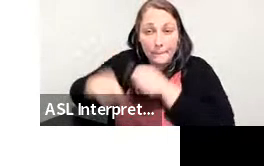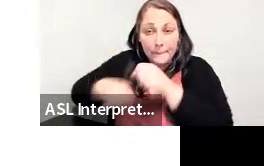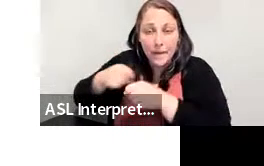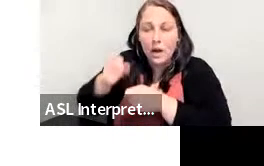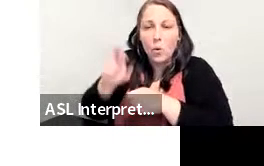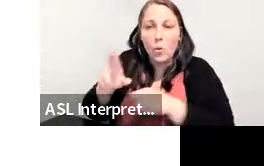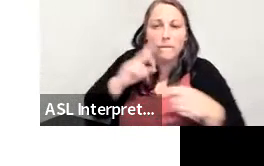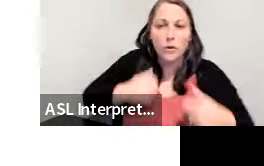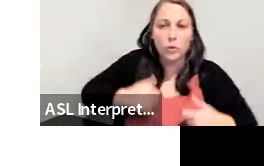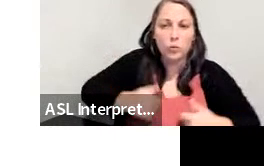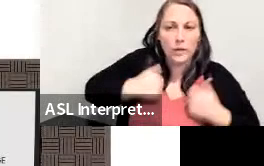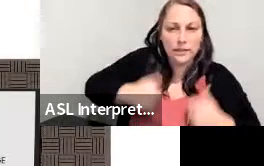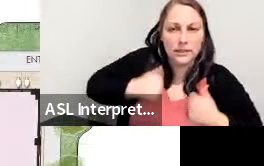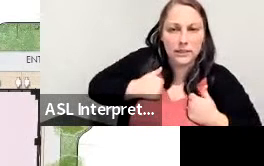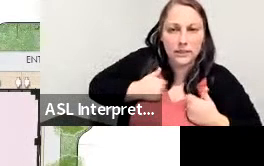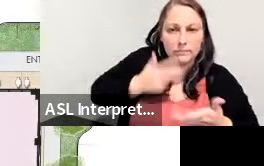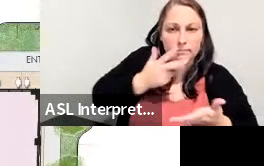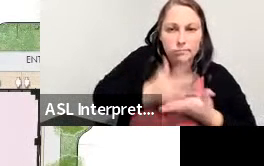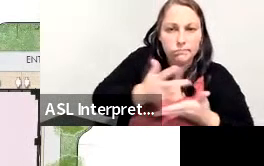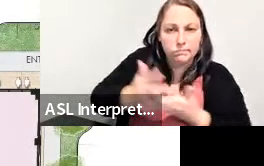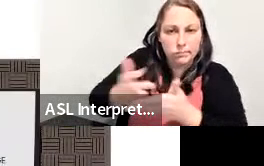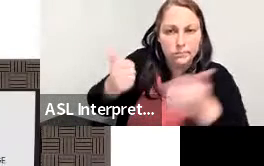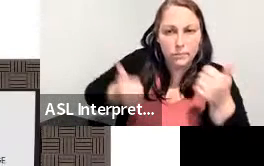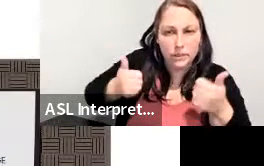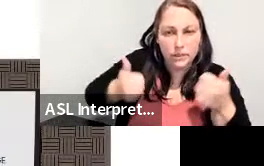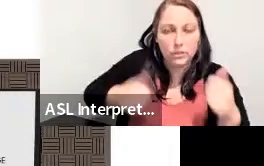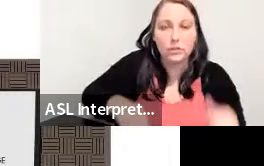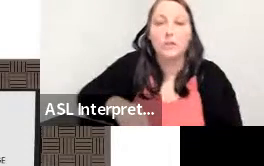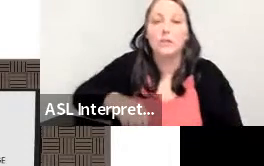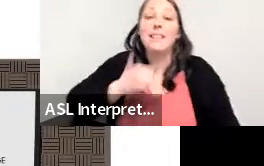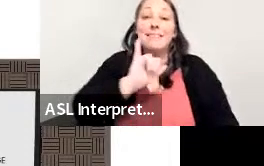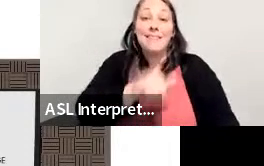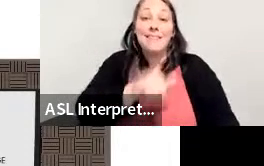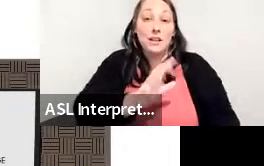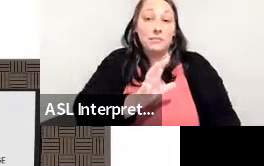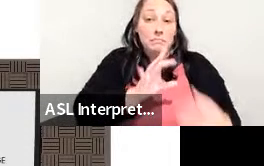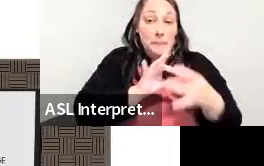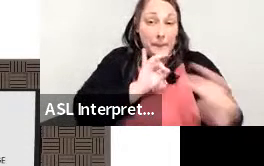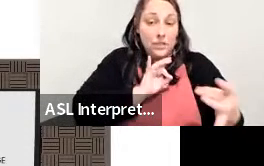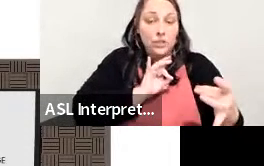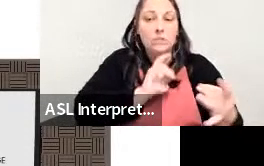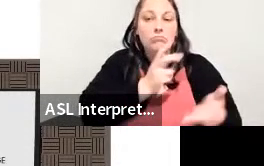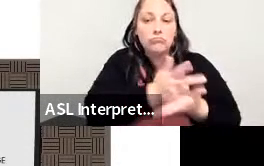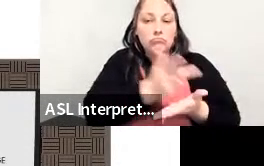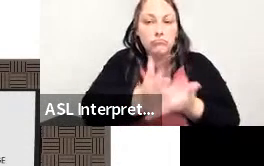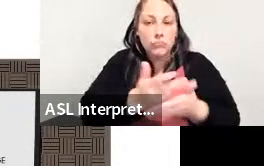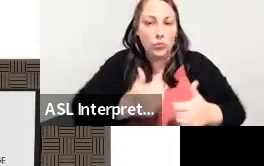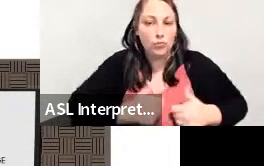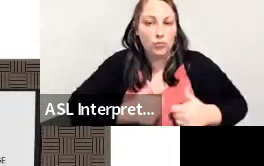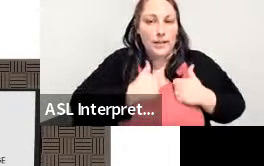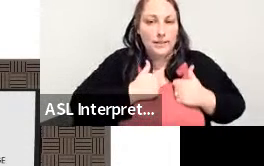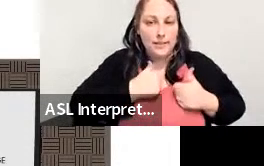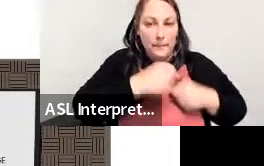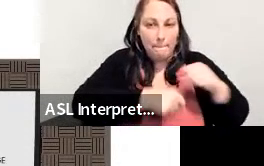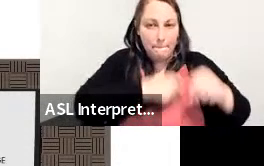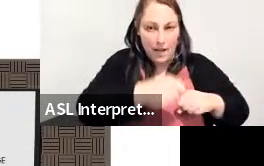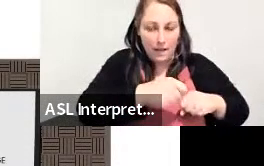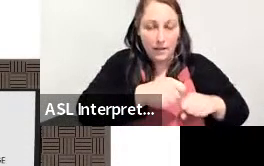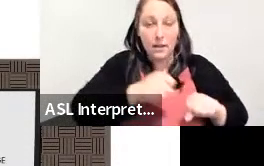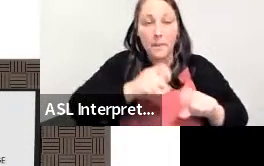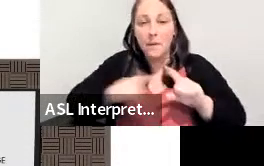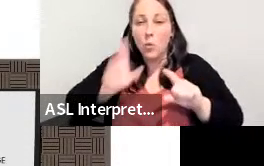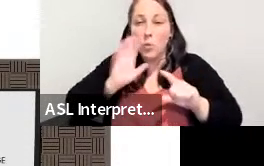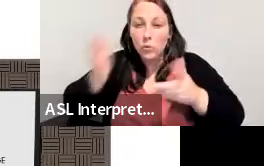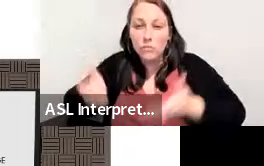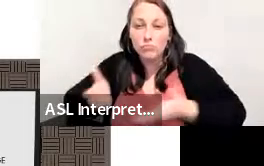the residents, but we're delivering a capital bike share station as part of our other parcel, as parcel 2. That's Mhm. just to the